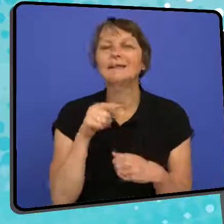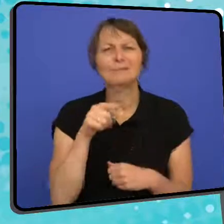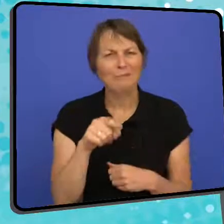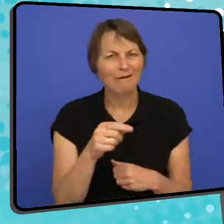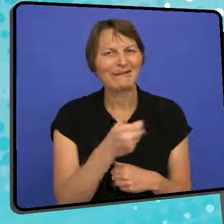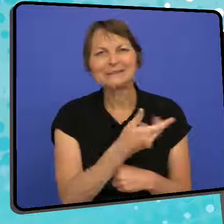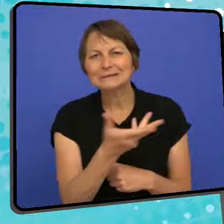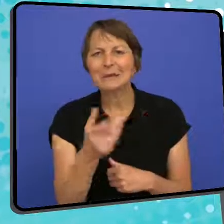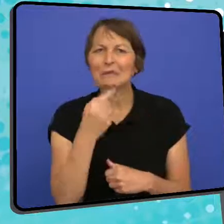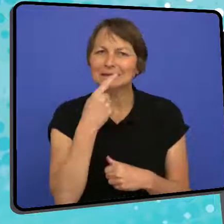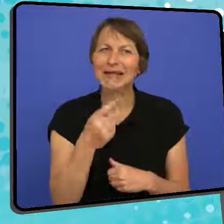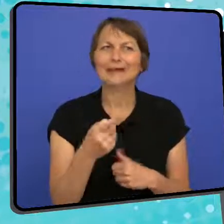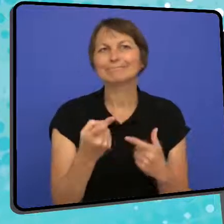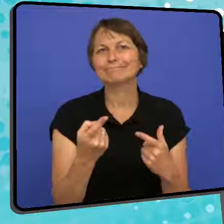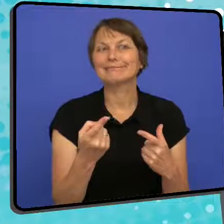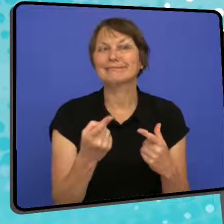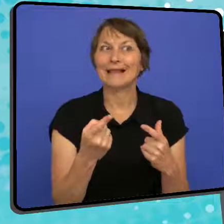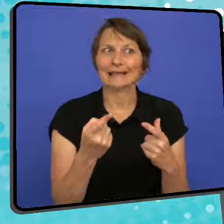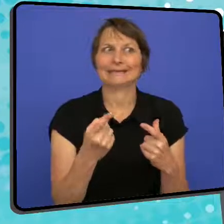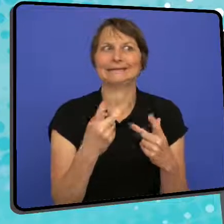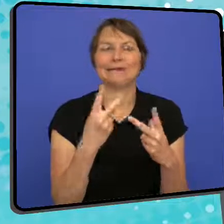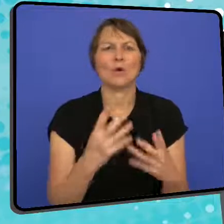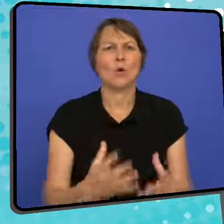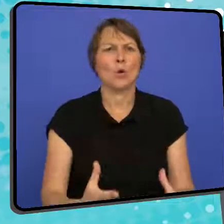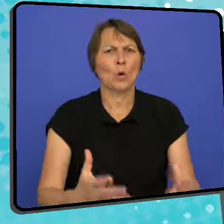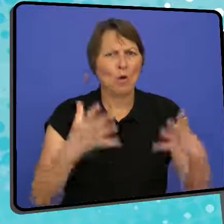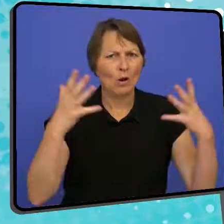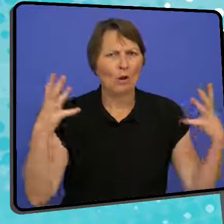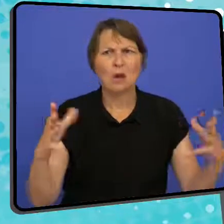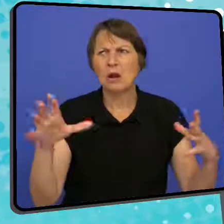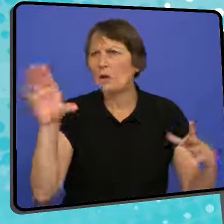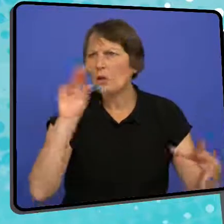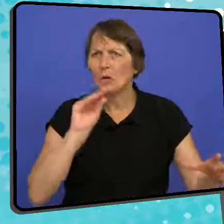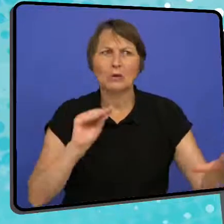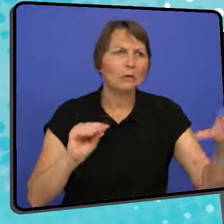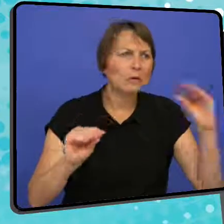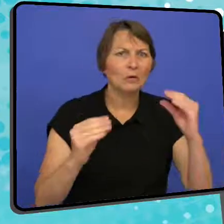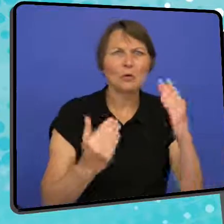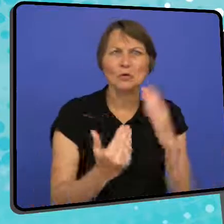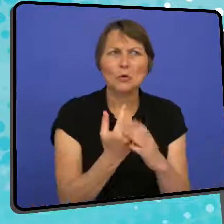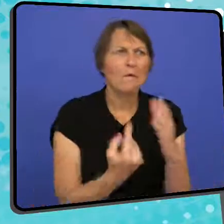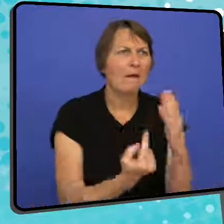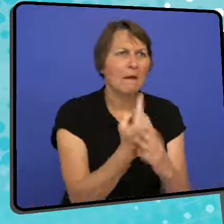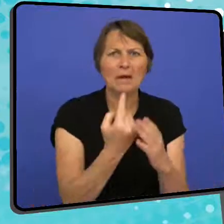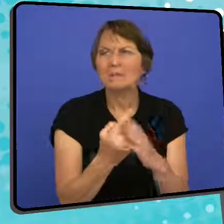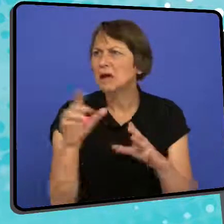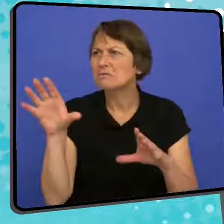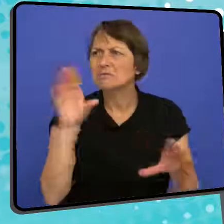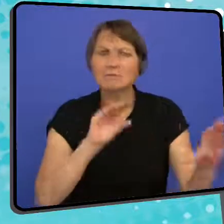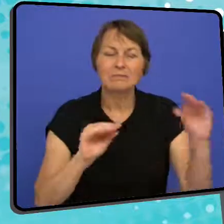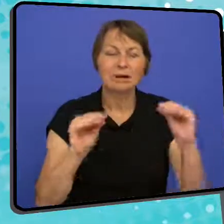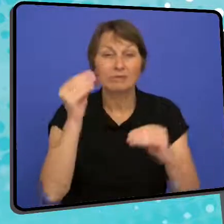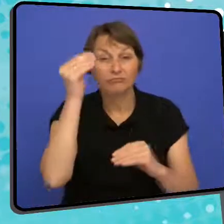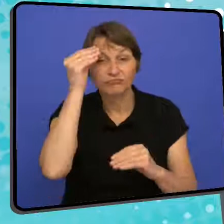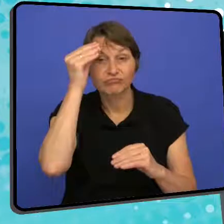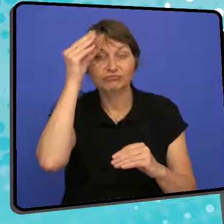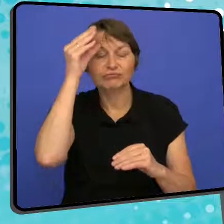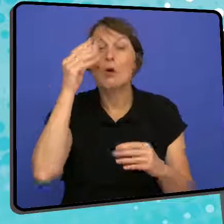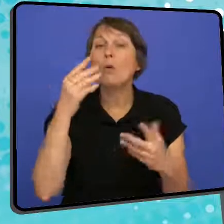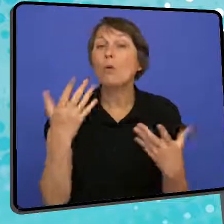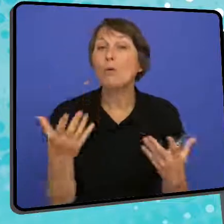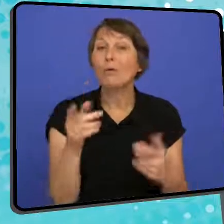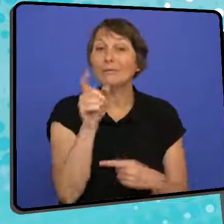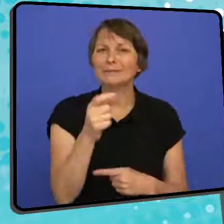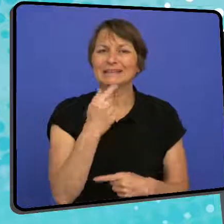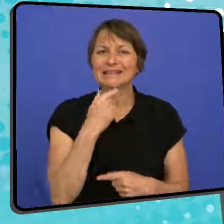you need to learn and always keep on top of that. That's come up quite a lot. Expectations that people have as to